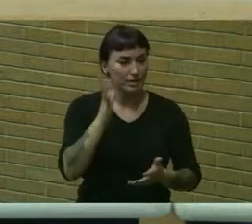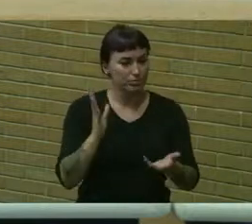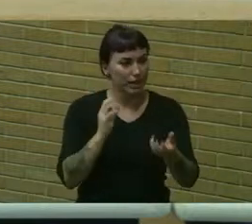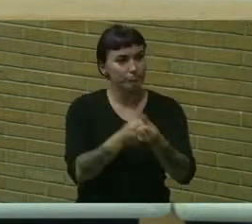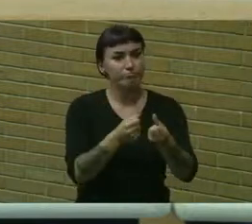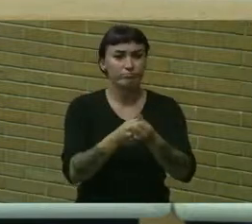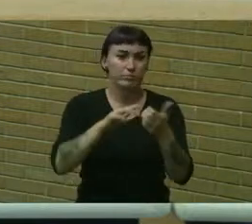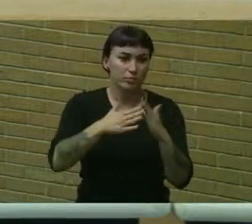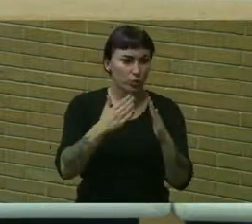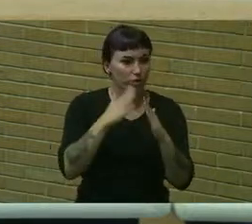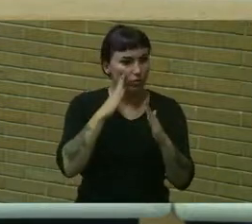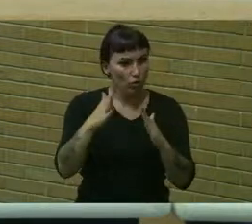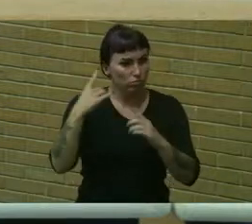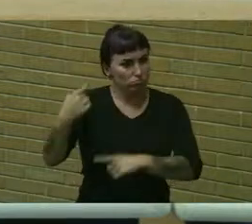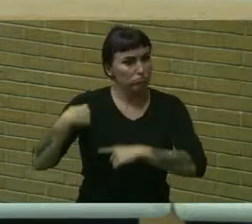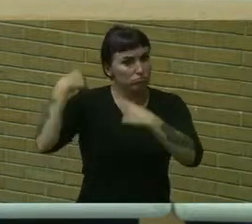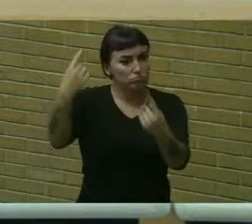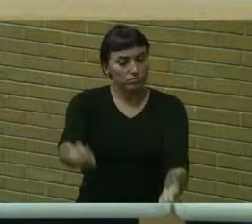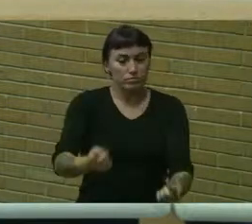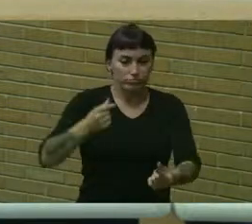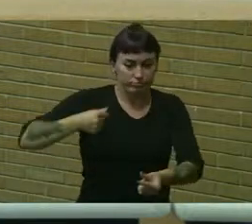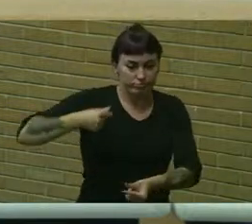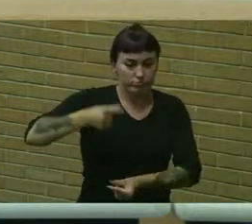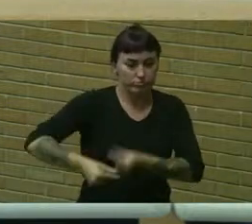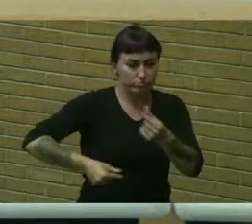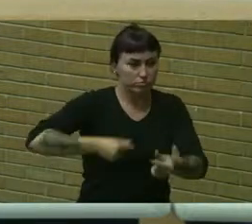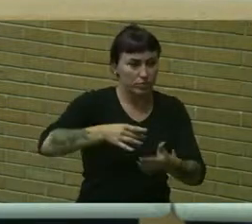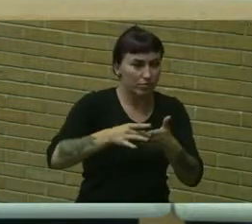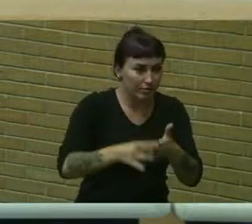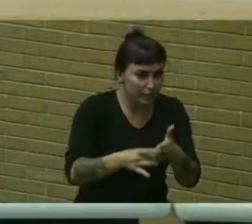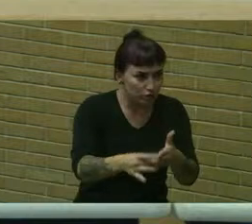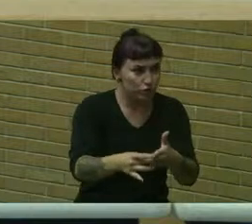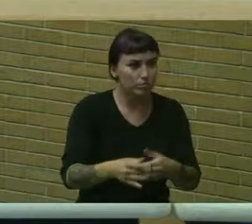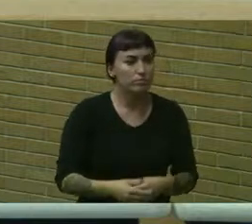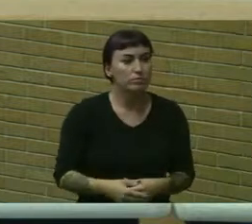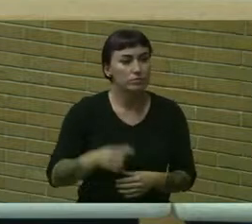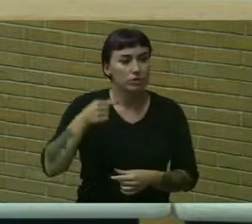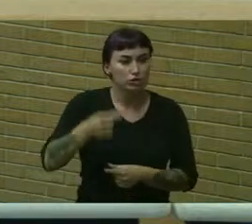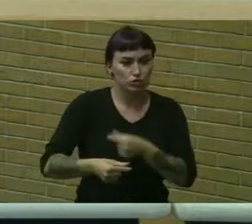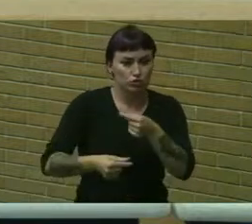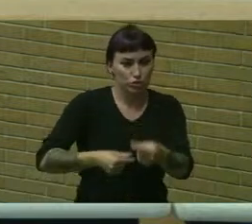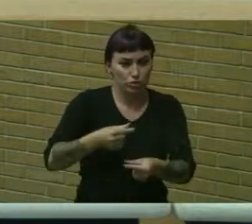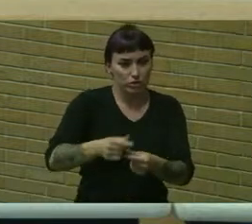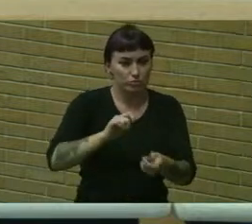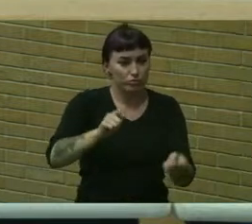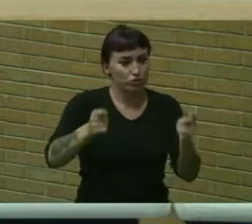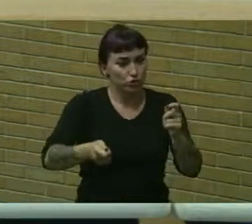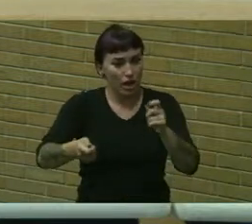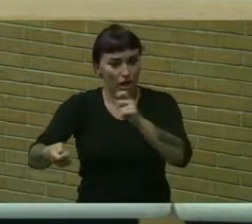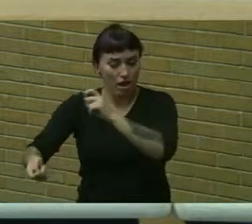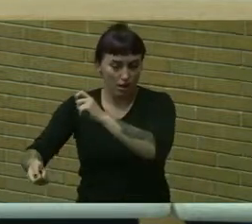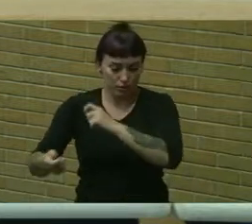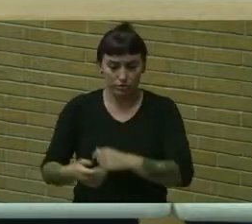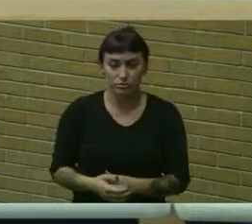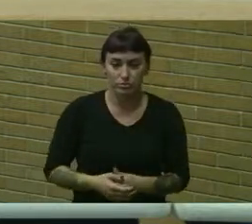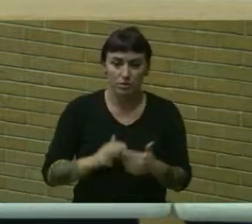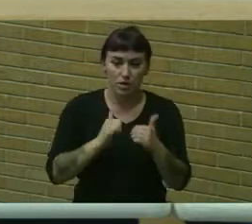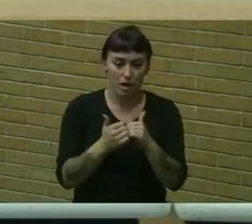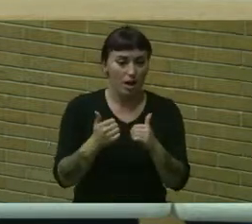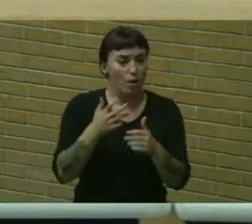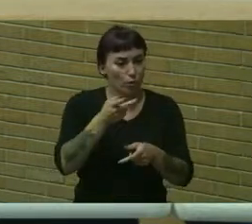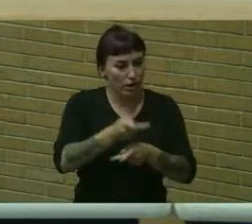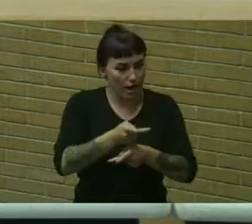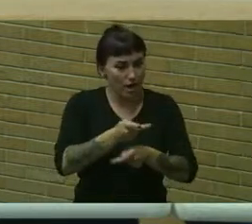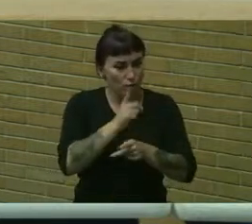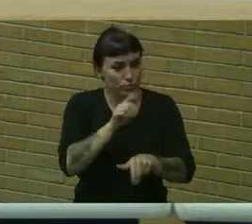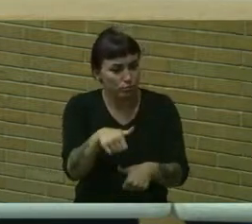such a period of time, through generations of leadership and through generations of changes in the manner in which care